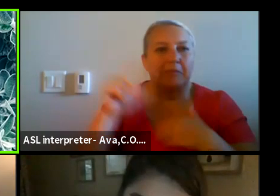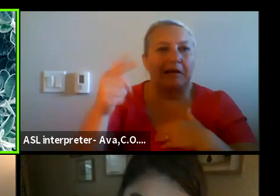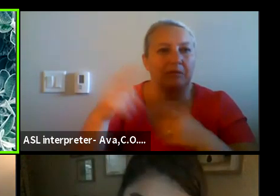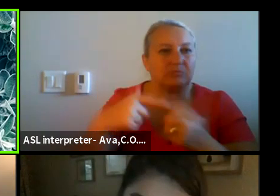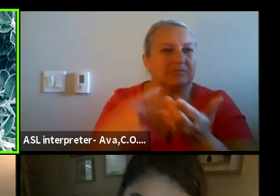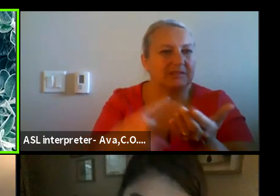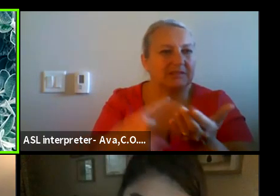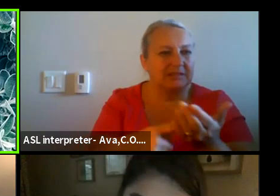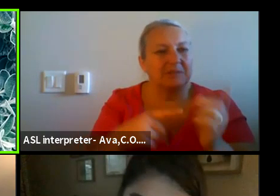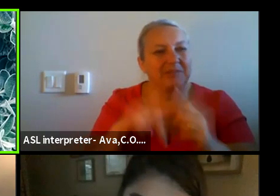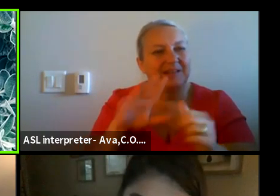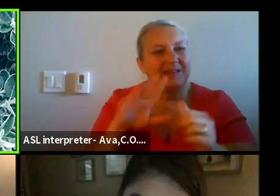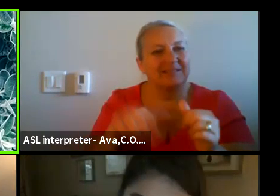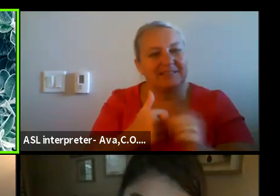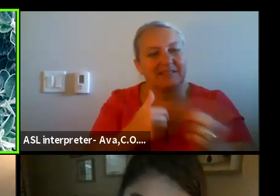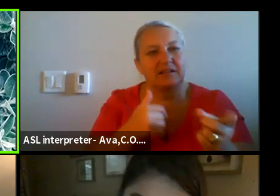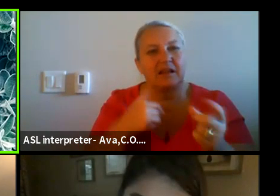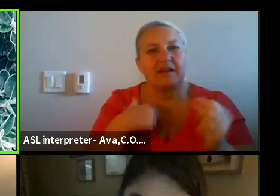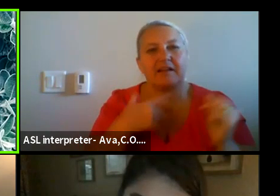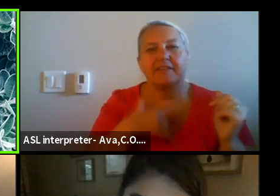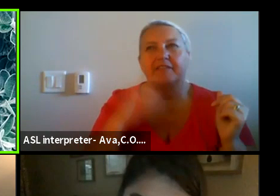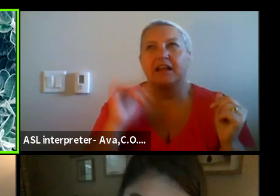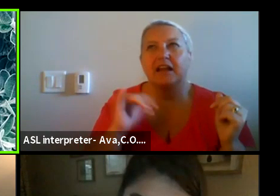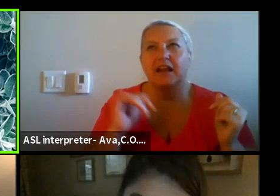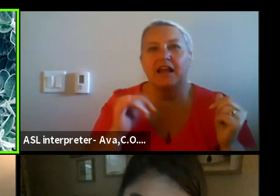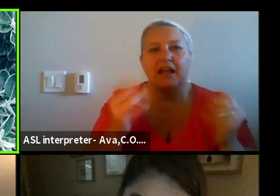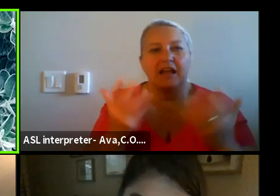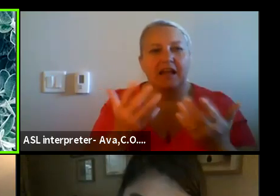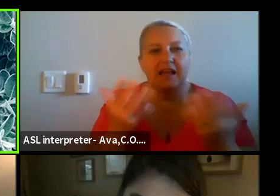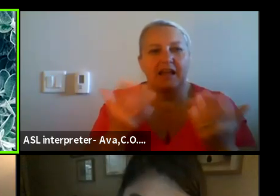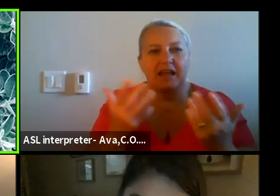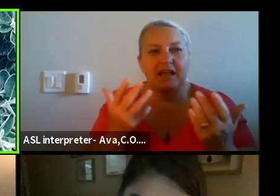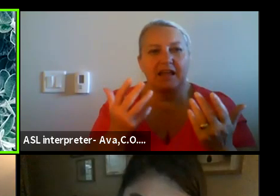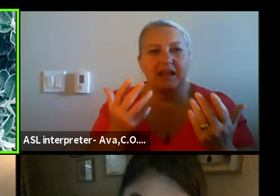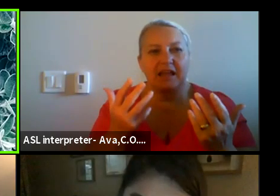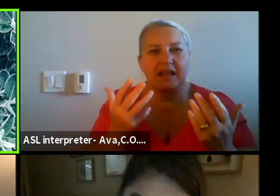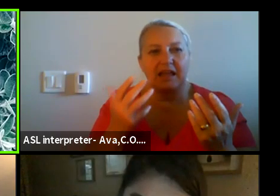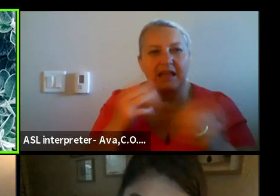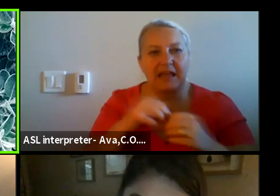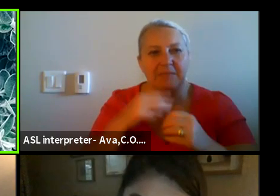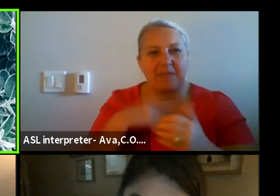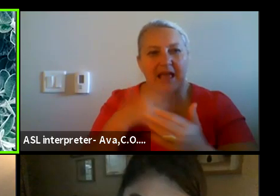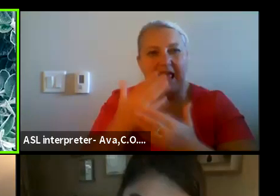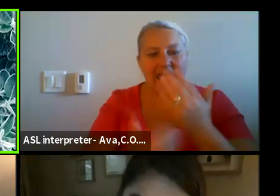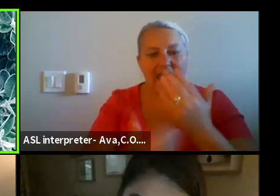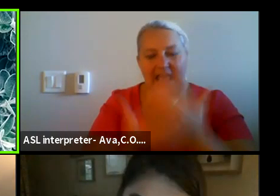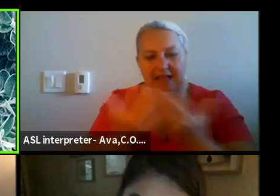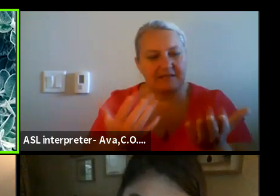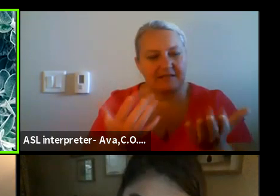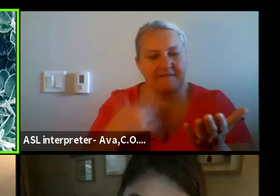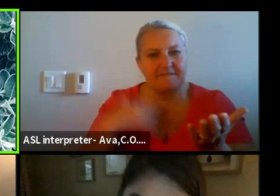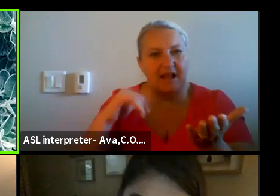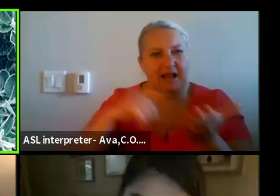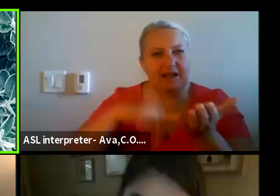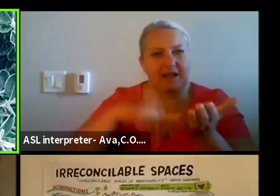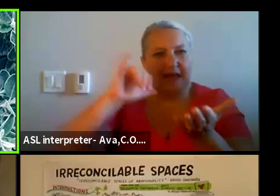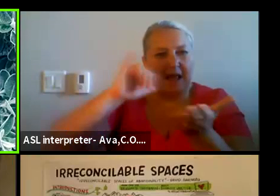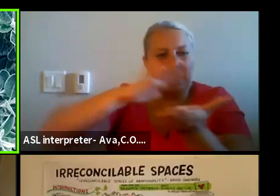there's like this pressing and holding into my hands, and